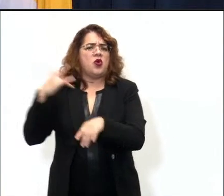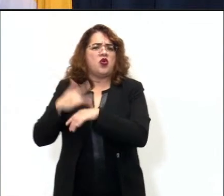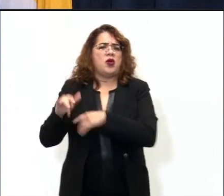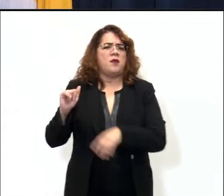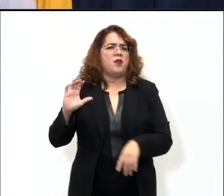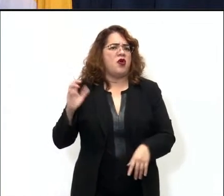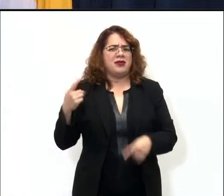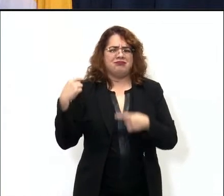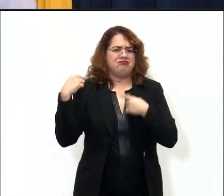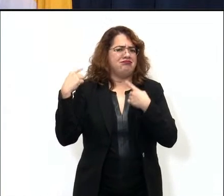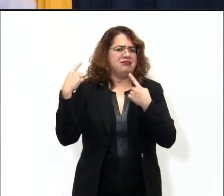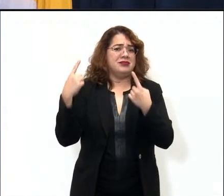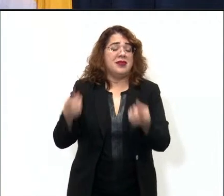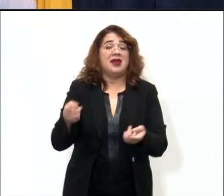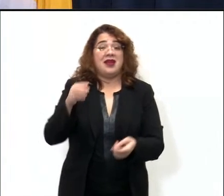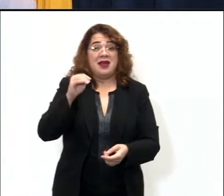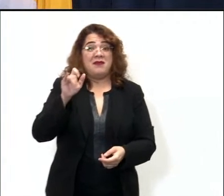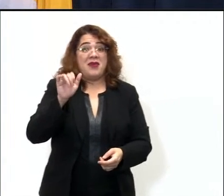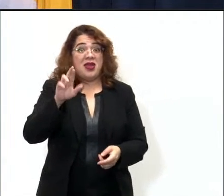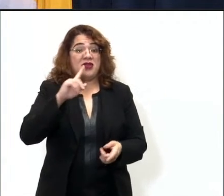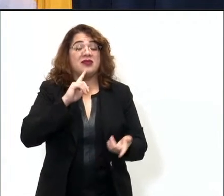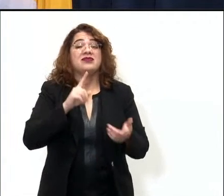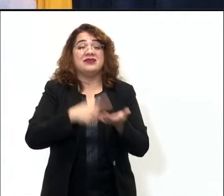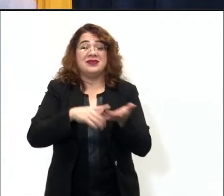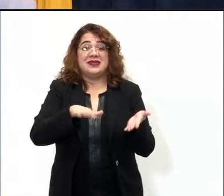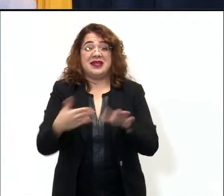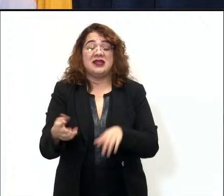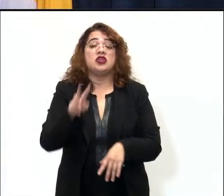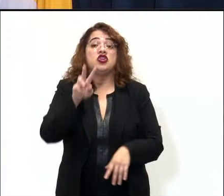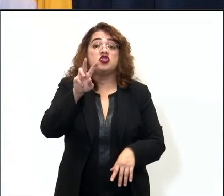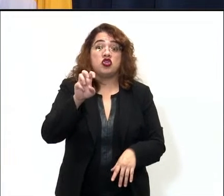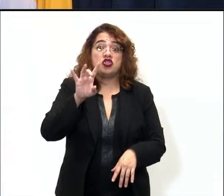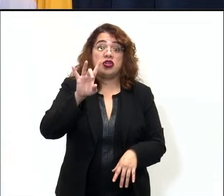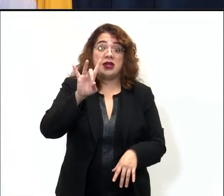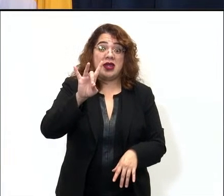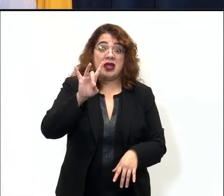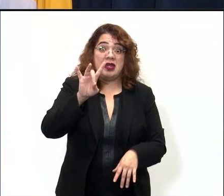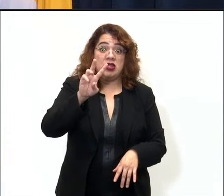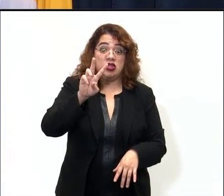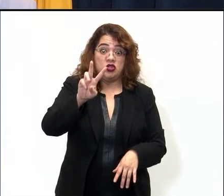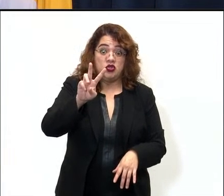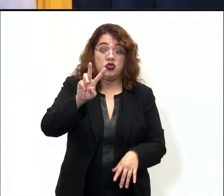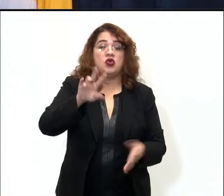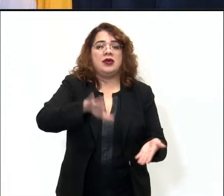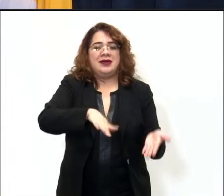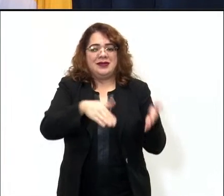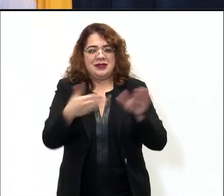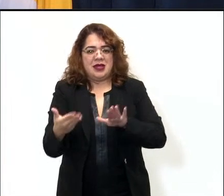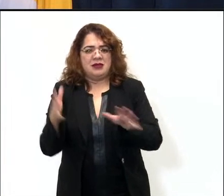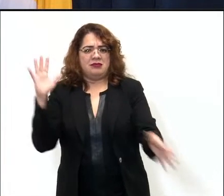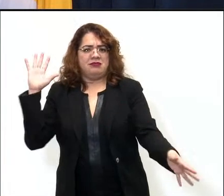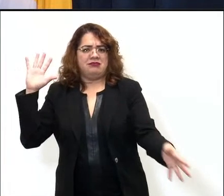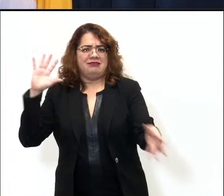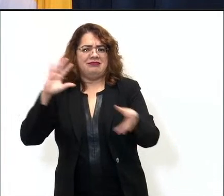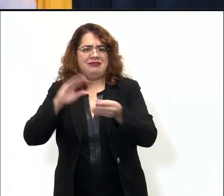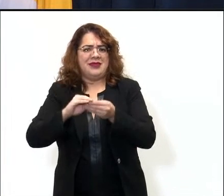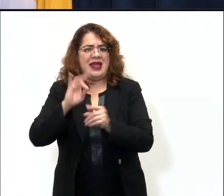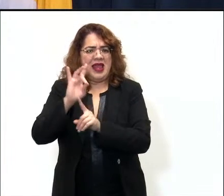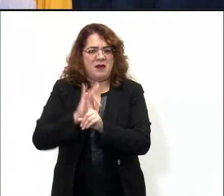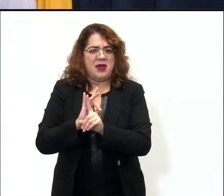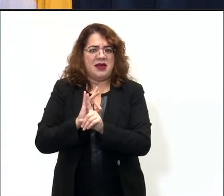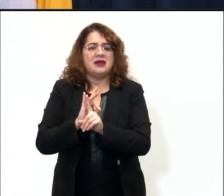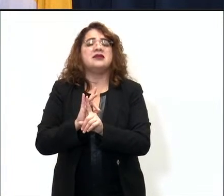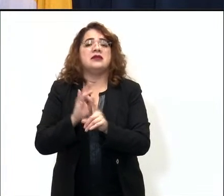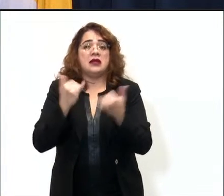discussed about our deaths in Long Beach, we had 282 deaths over 8 months until the beginning of December. We now